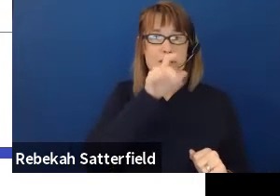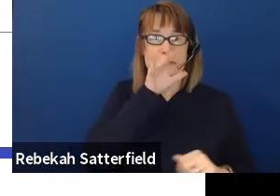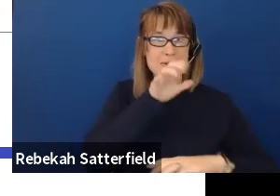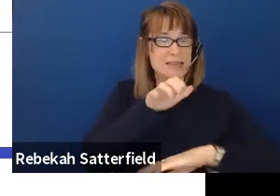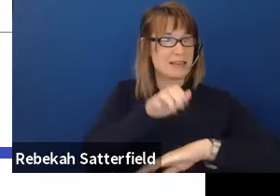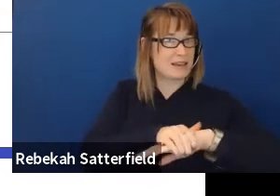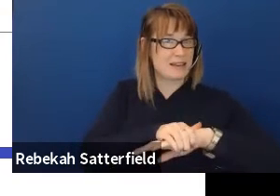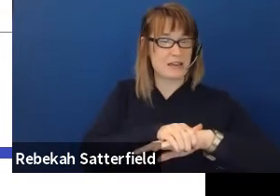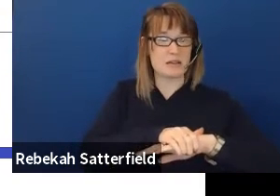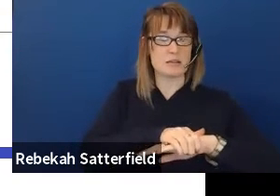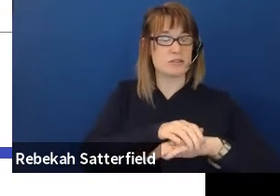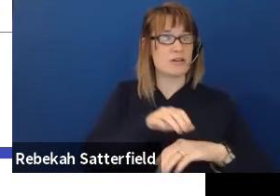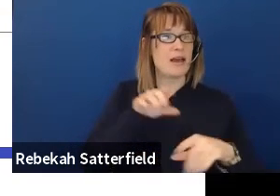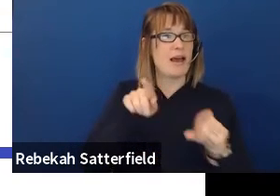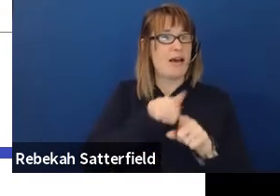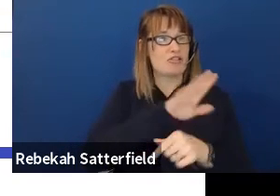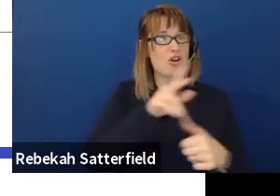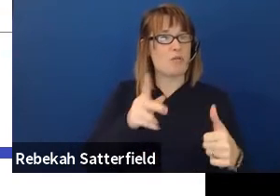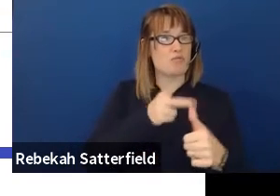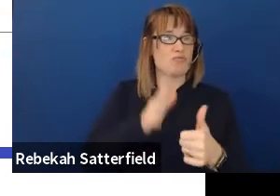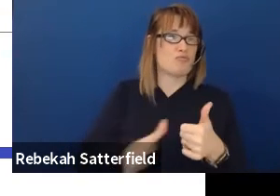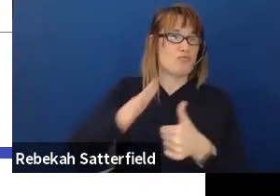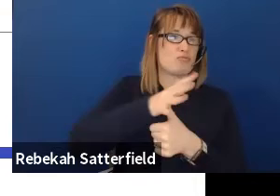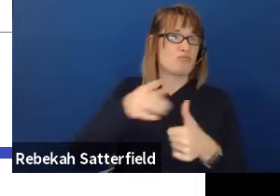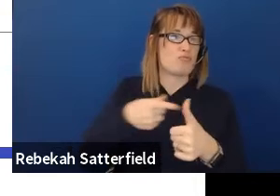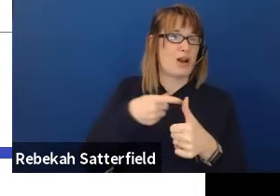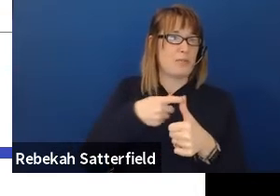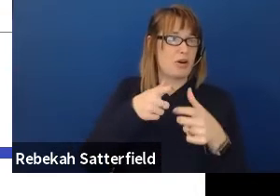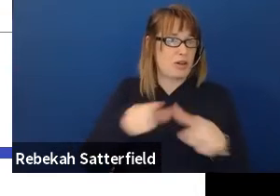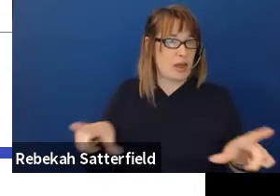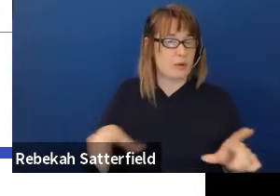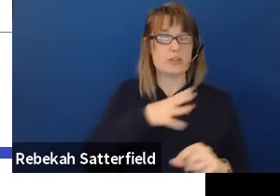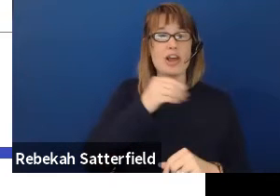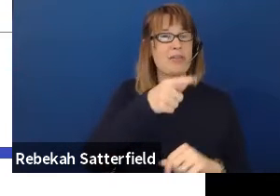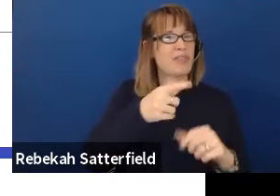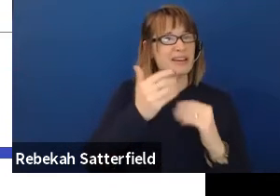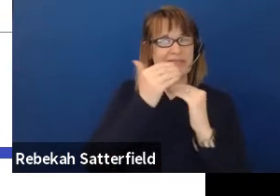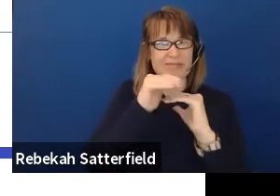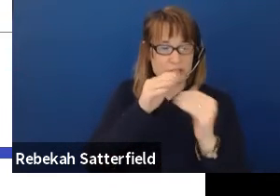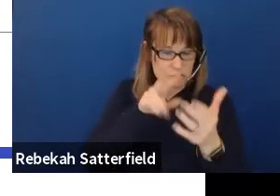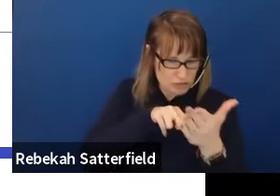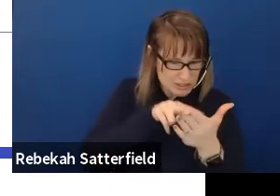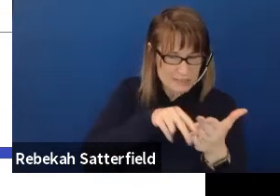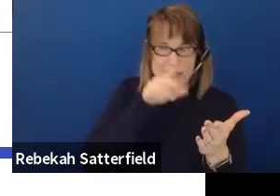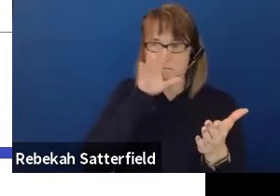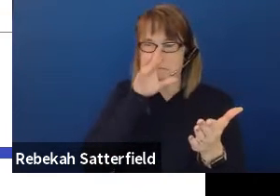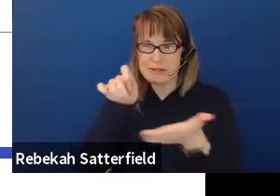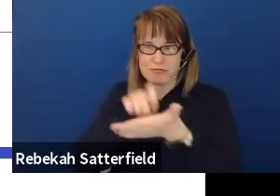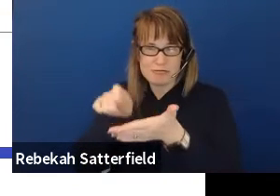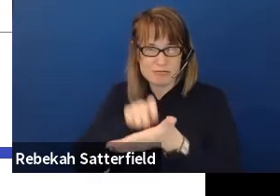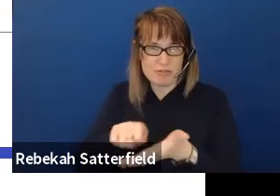their primary language and who have a limited ability to read, speak, write,